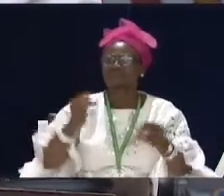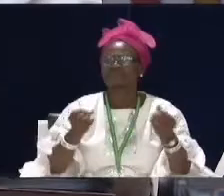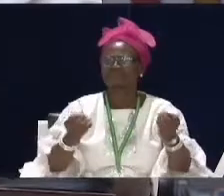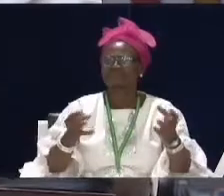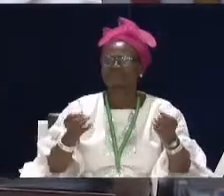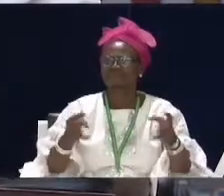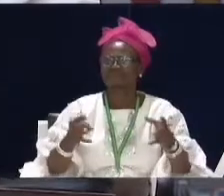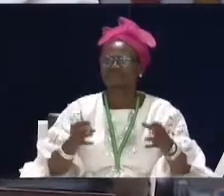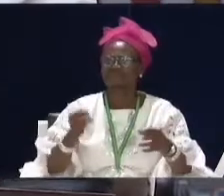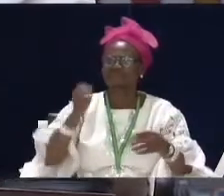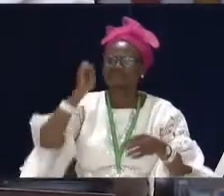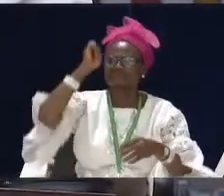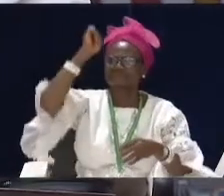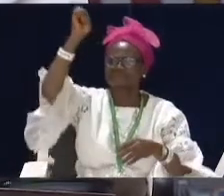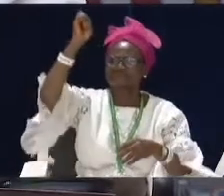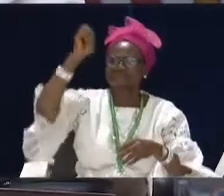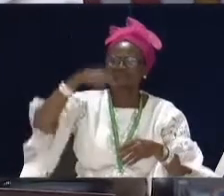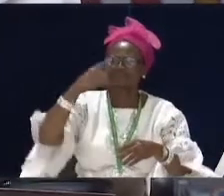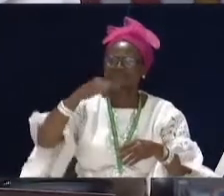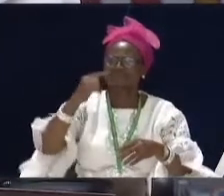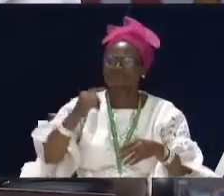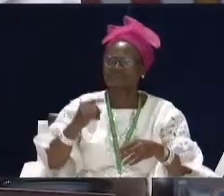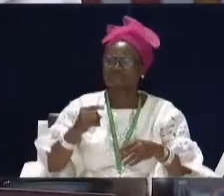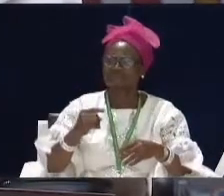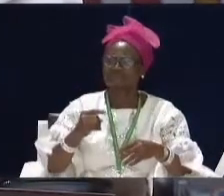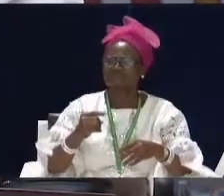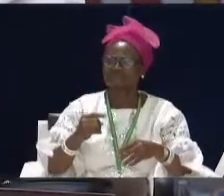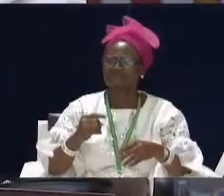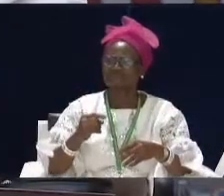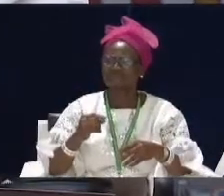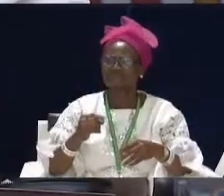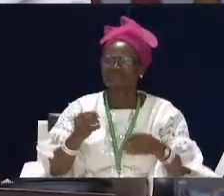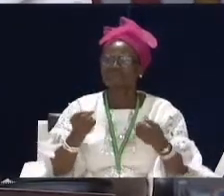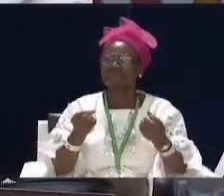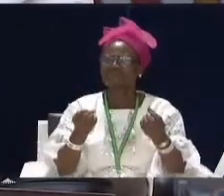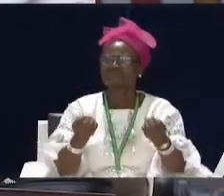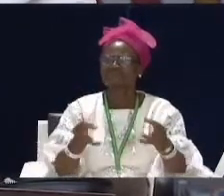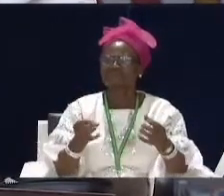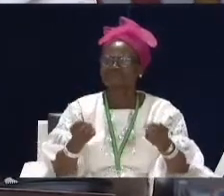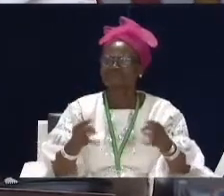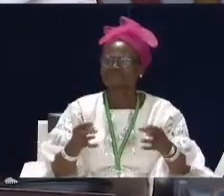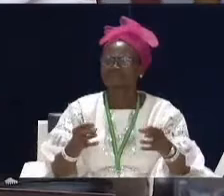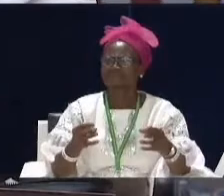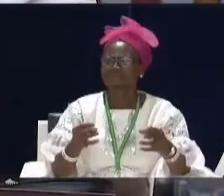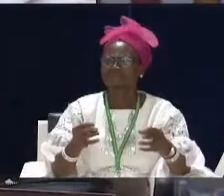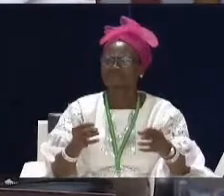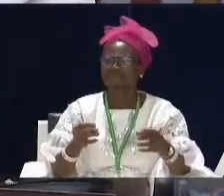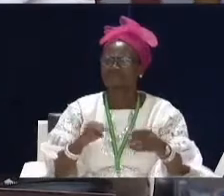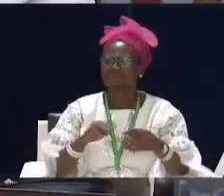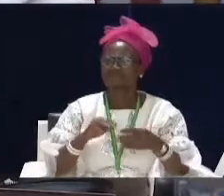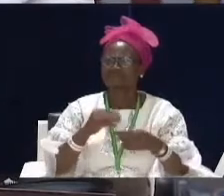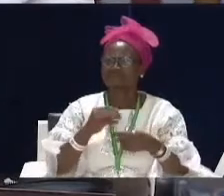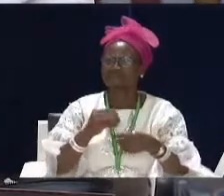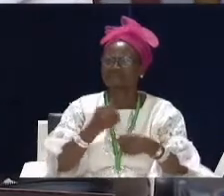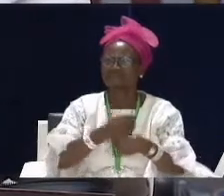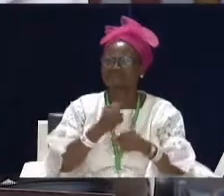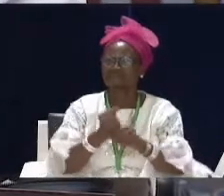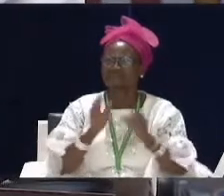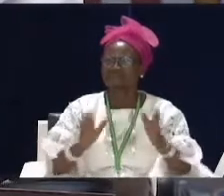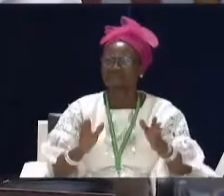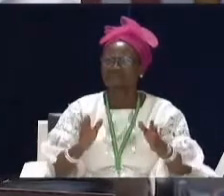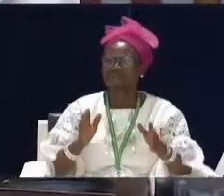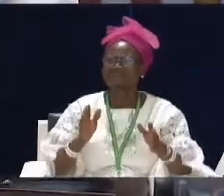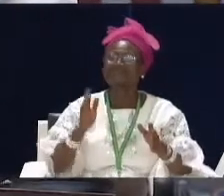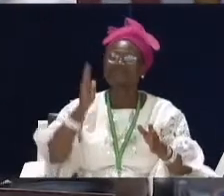He said, many troublemakers will lose the ability to make